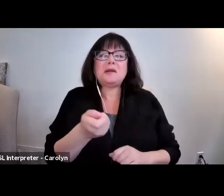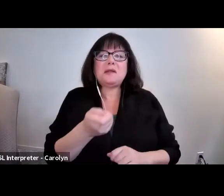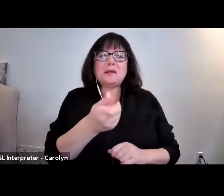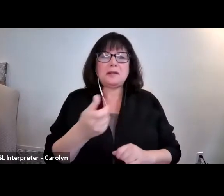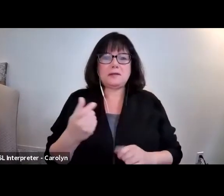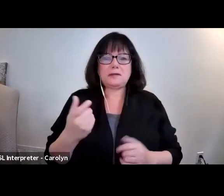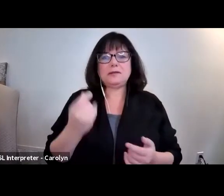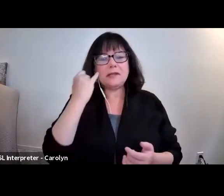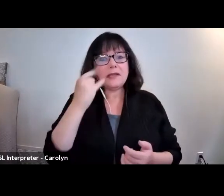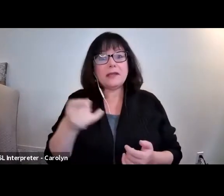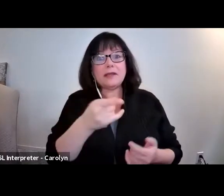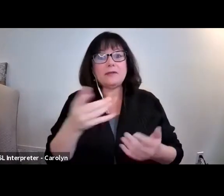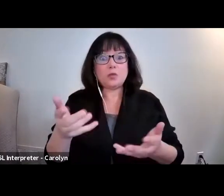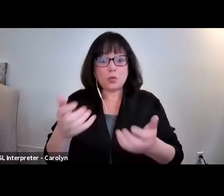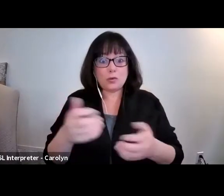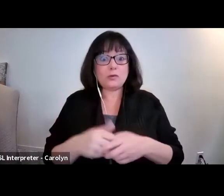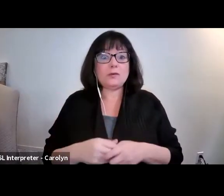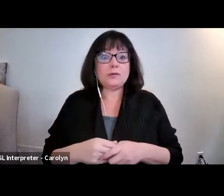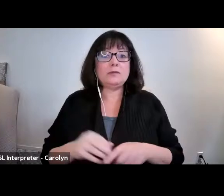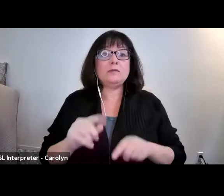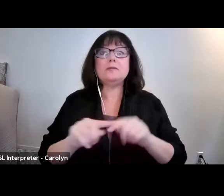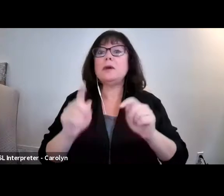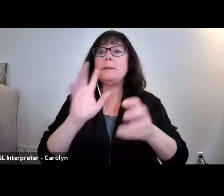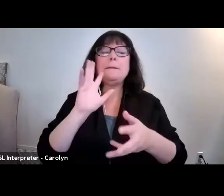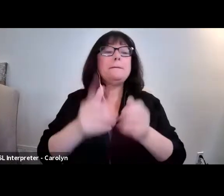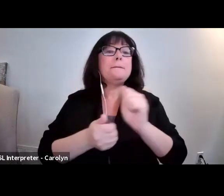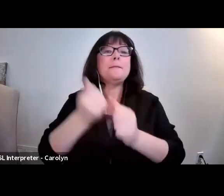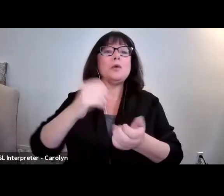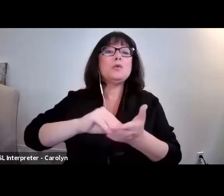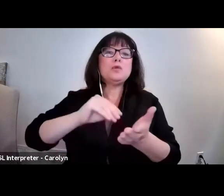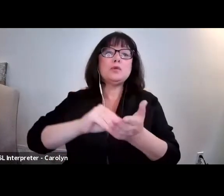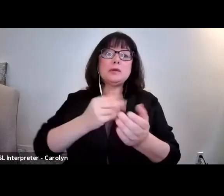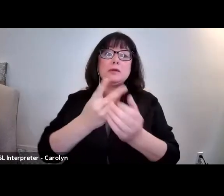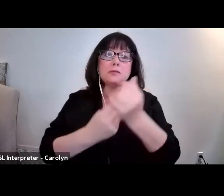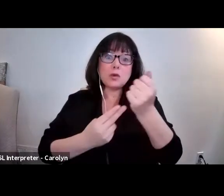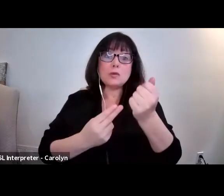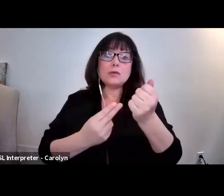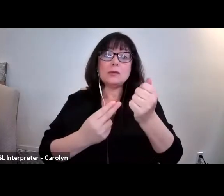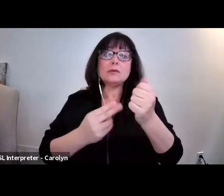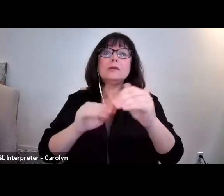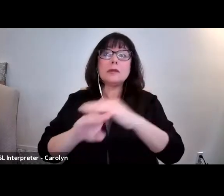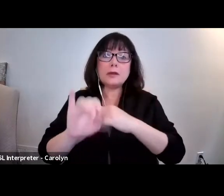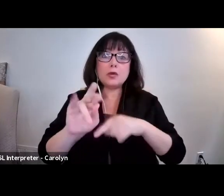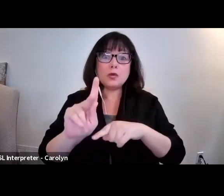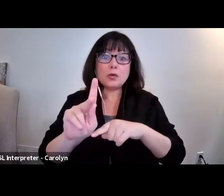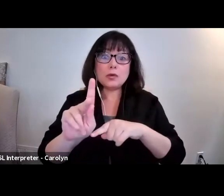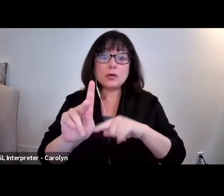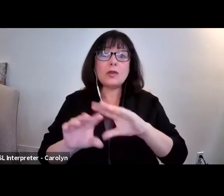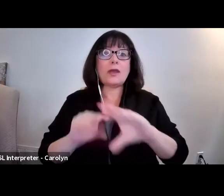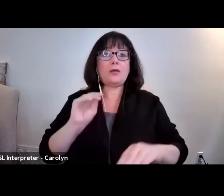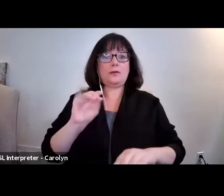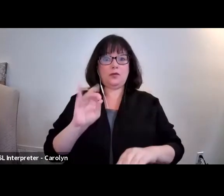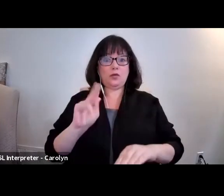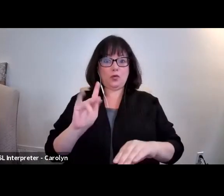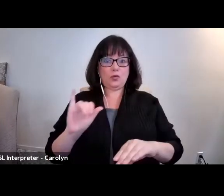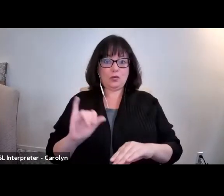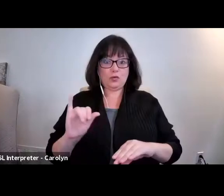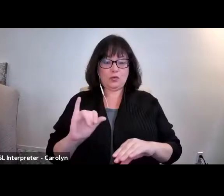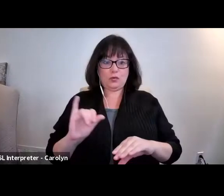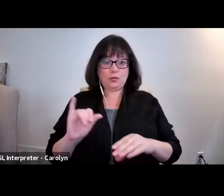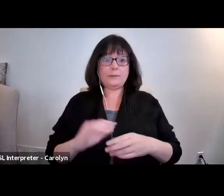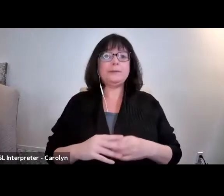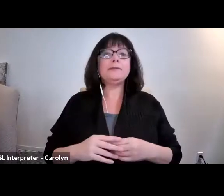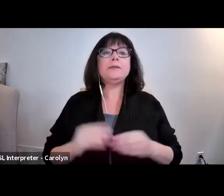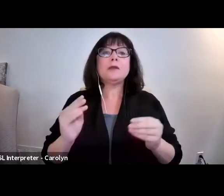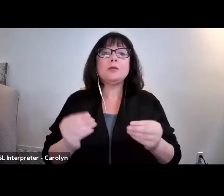on and off our campuses. Services, including essential student supports, are being offered both